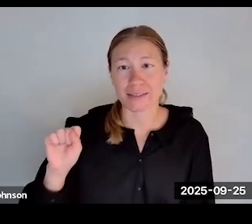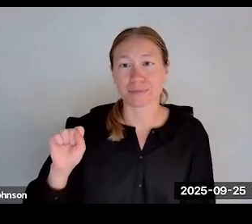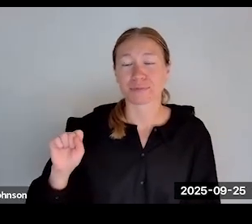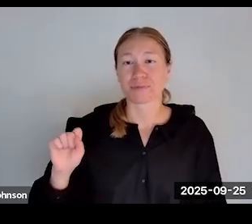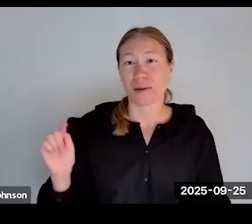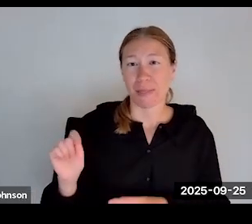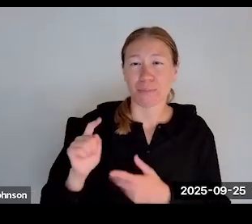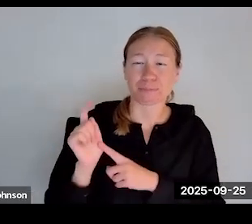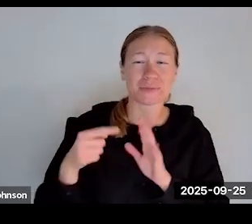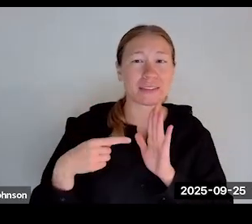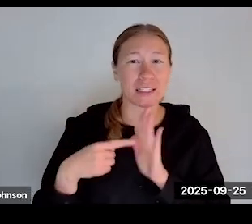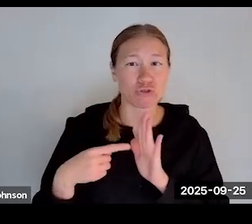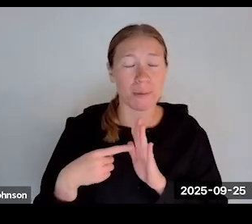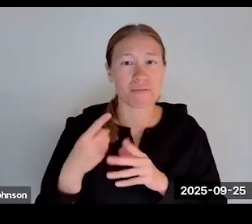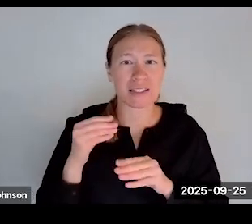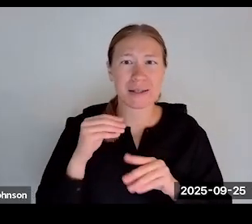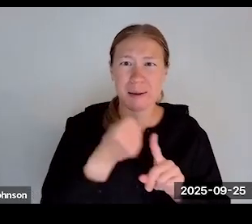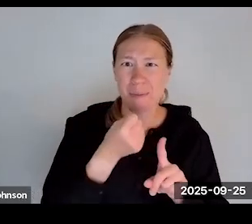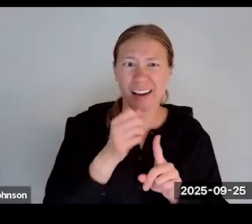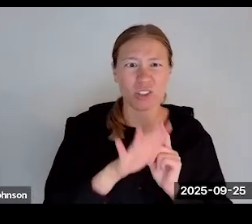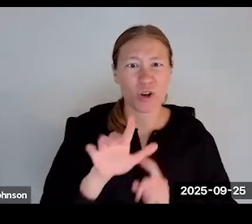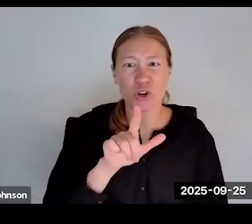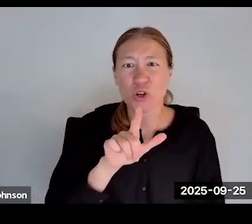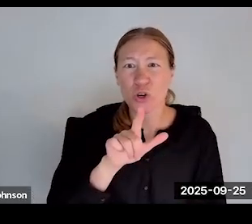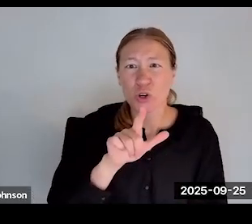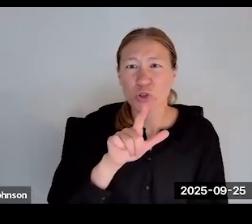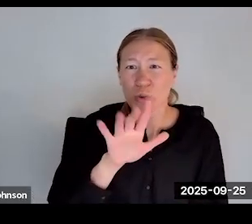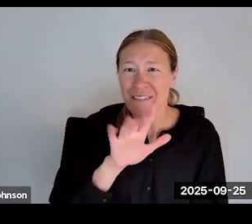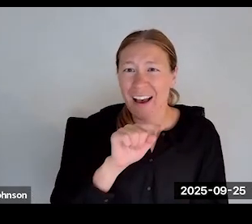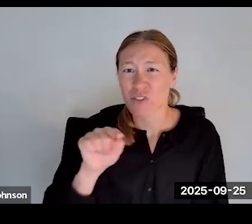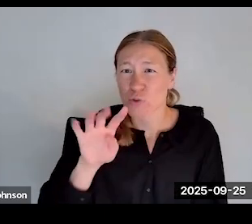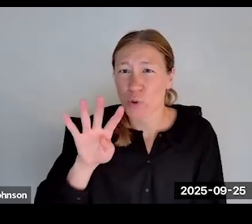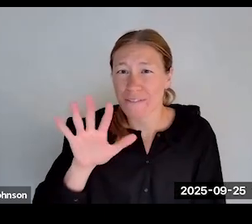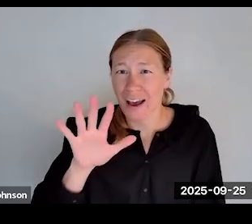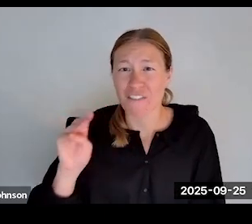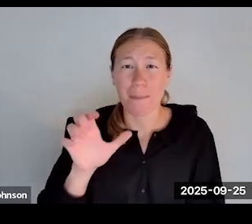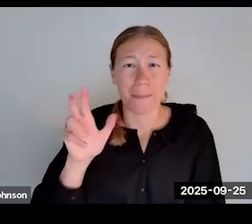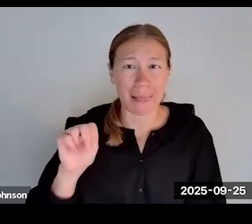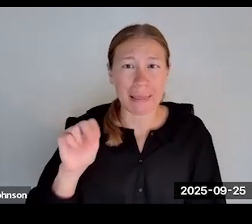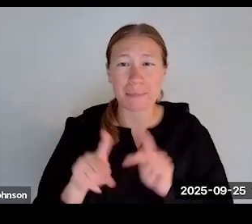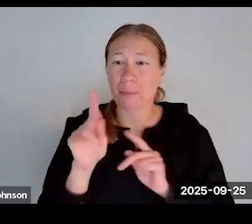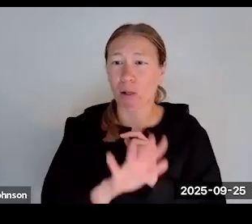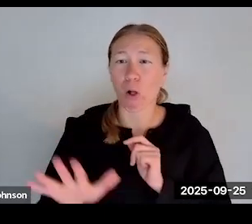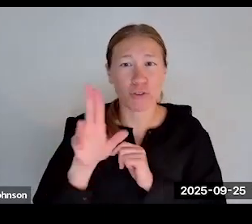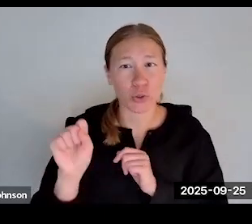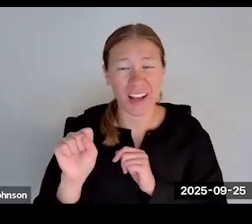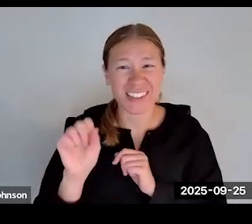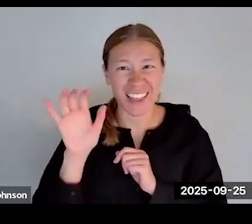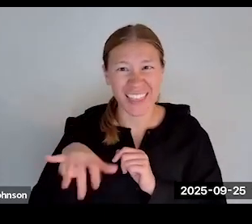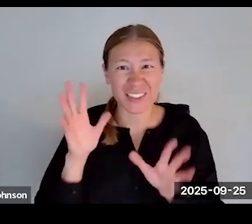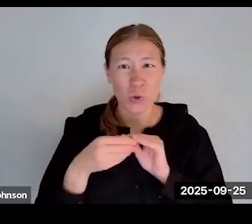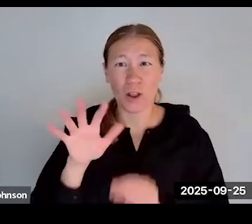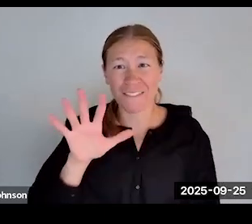syndrome, impacts about 25 to 45 million people in the US, which is about 5% of the